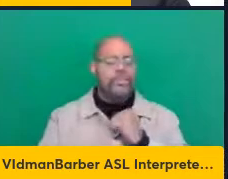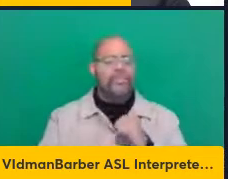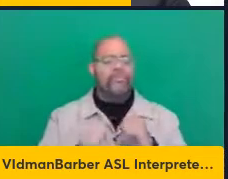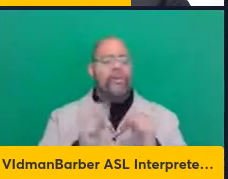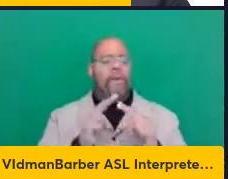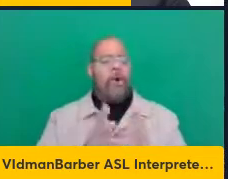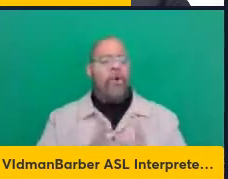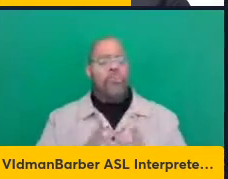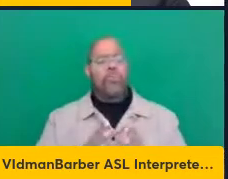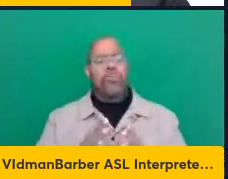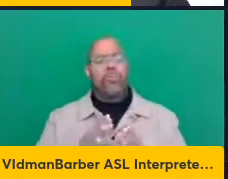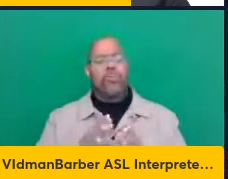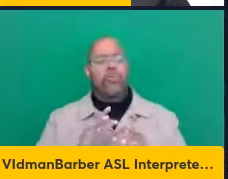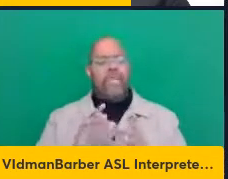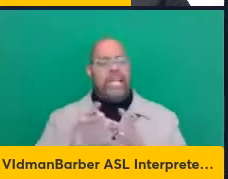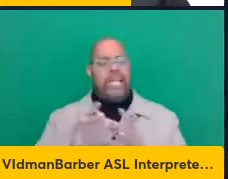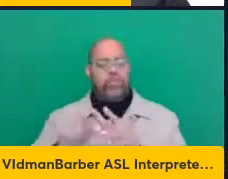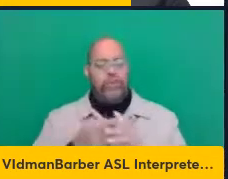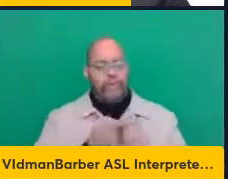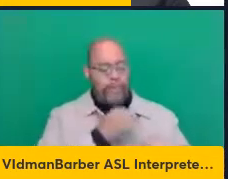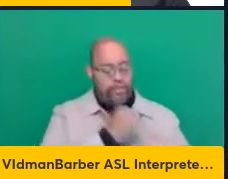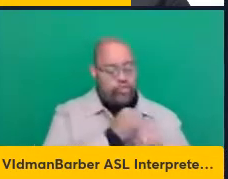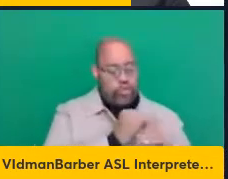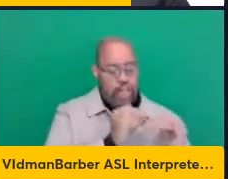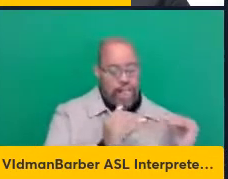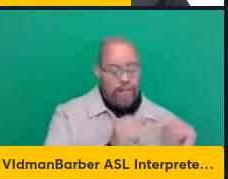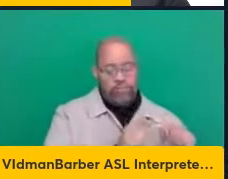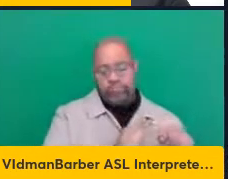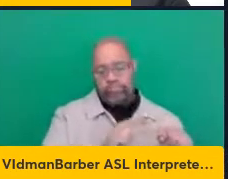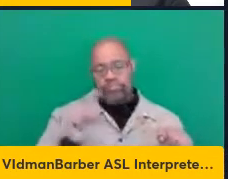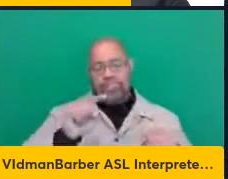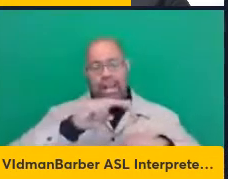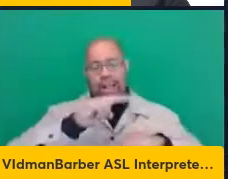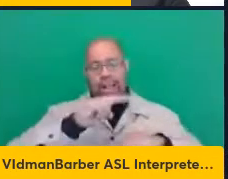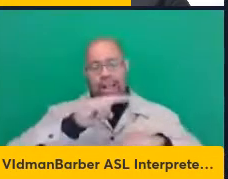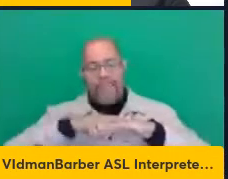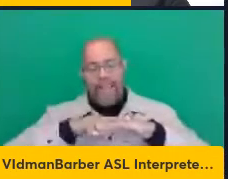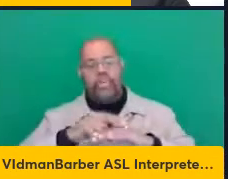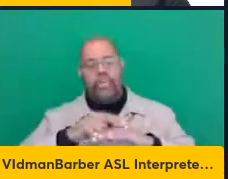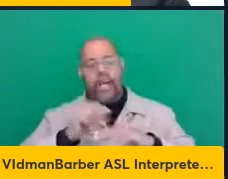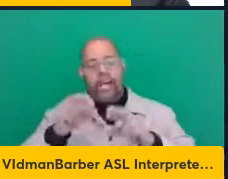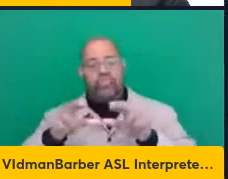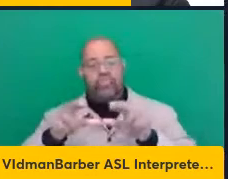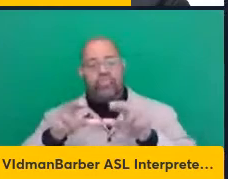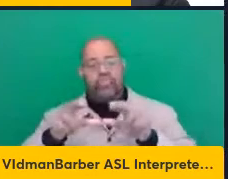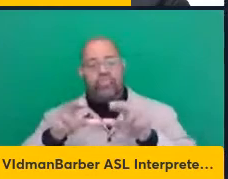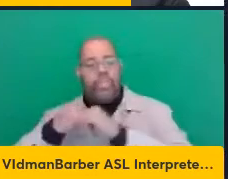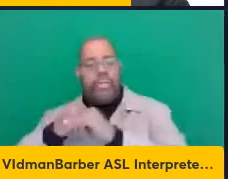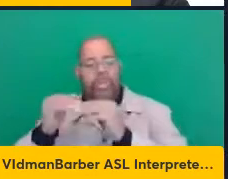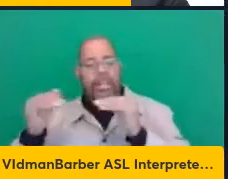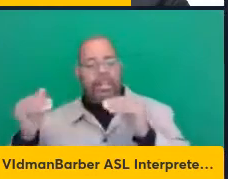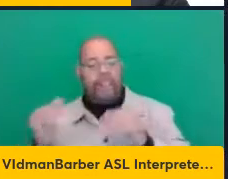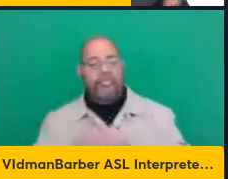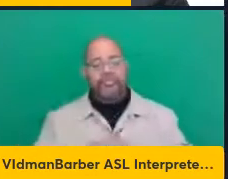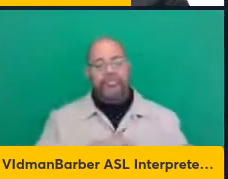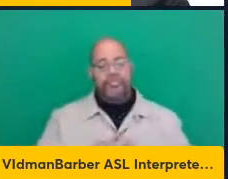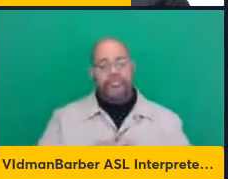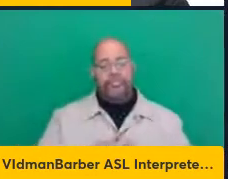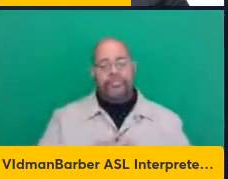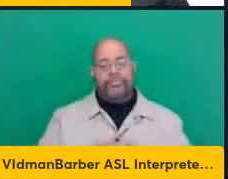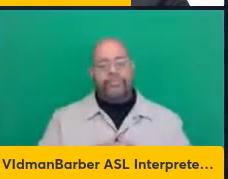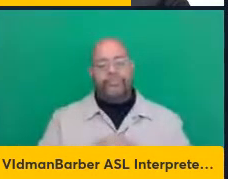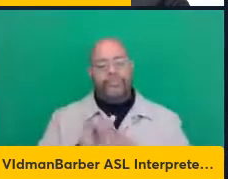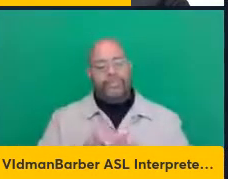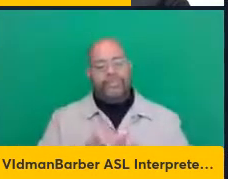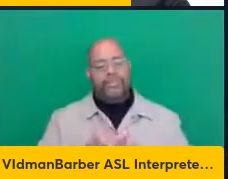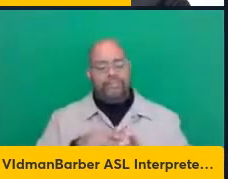network, starting from the institutional level to national, regional, and international. And this is anchored by a